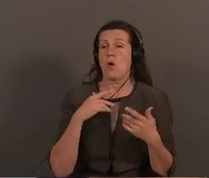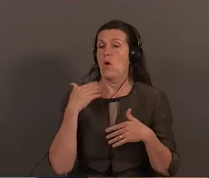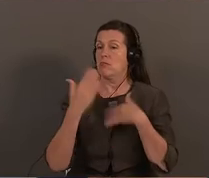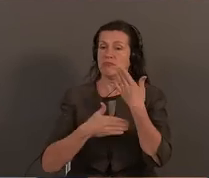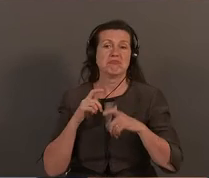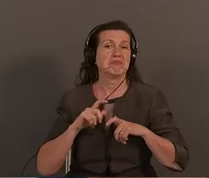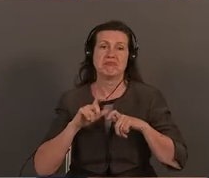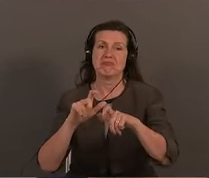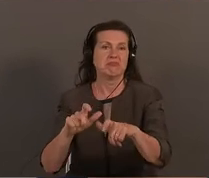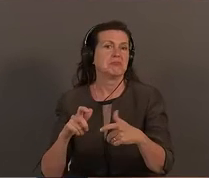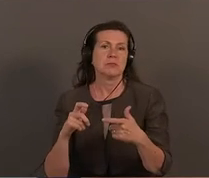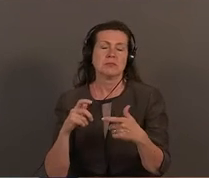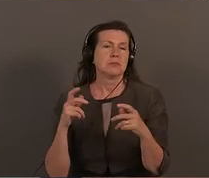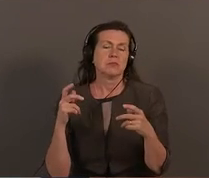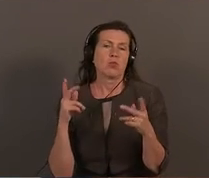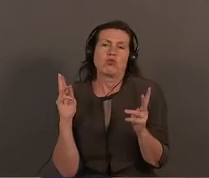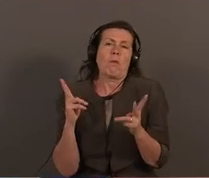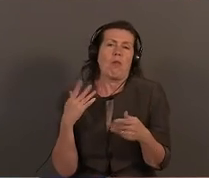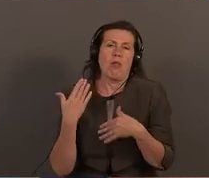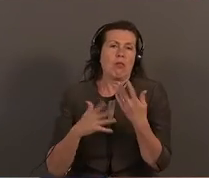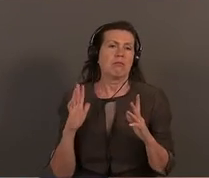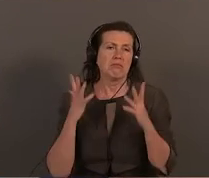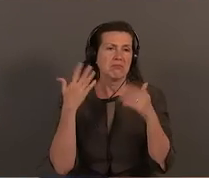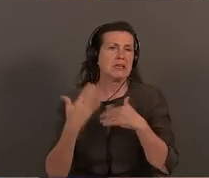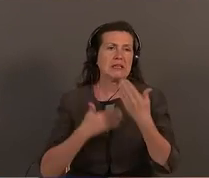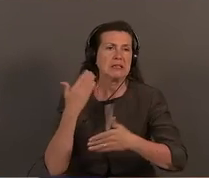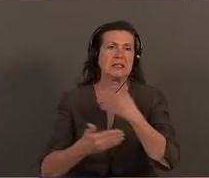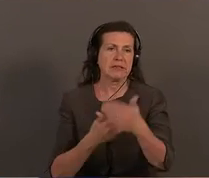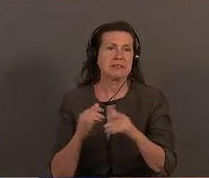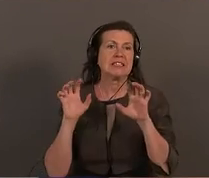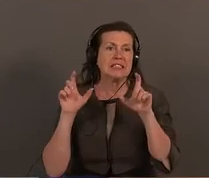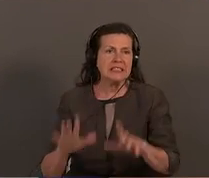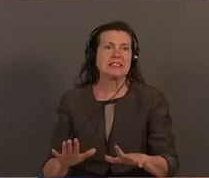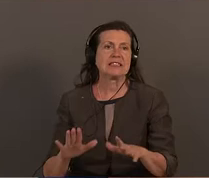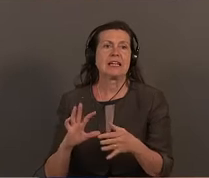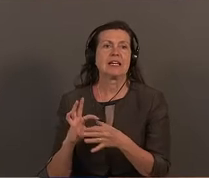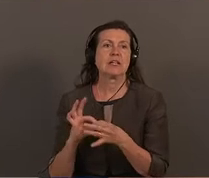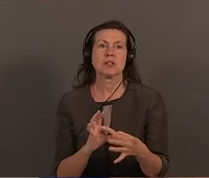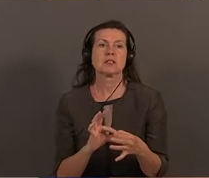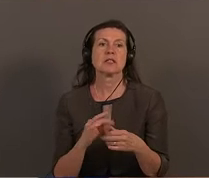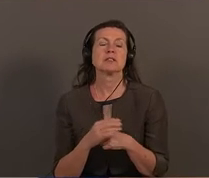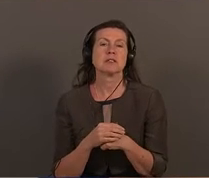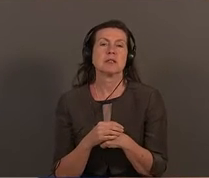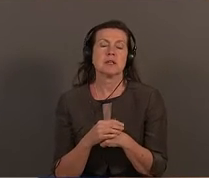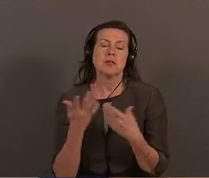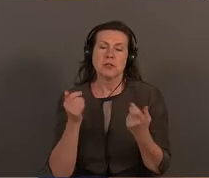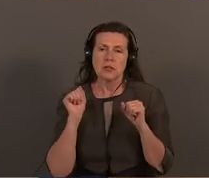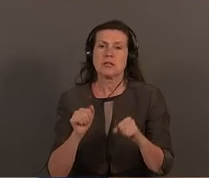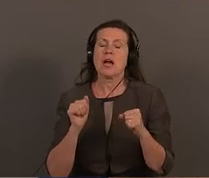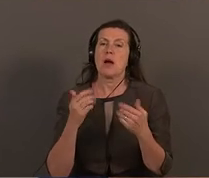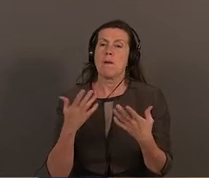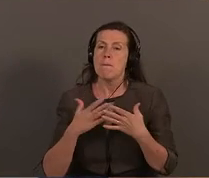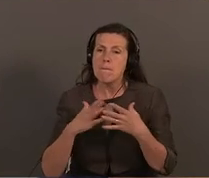the appliances. So that is also the European SMEs, European companies that can create more services that you can use on